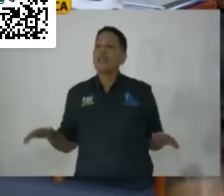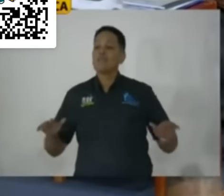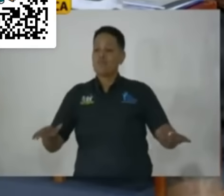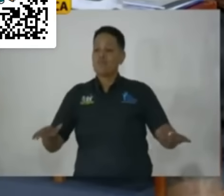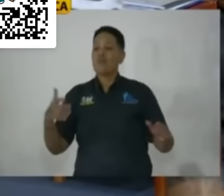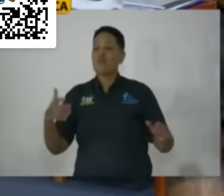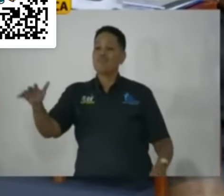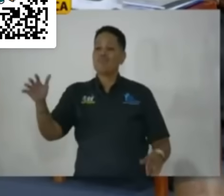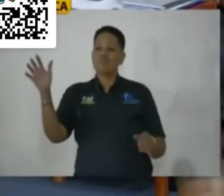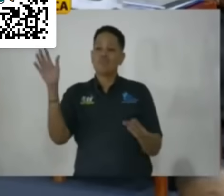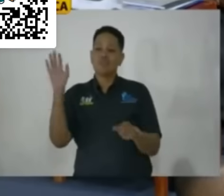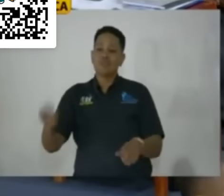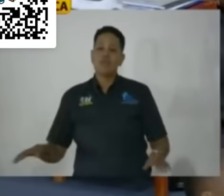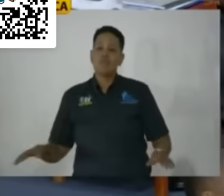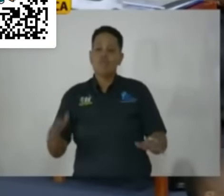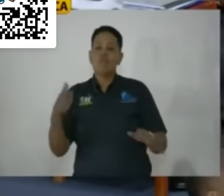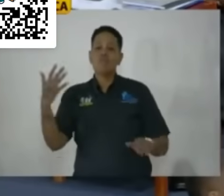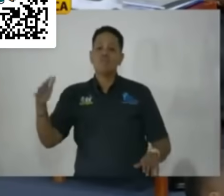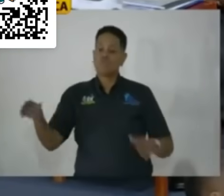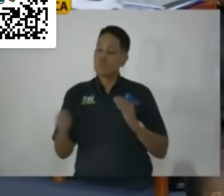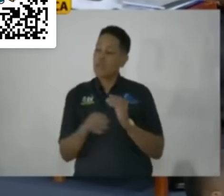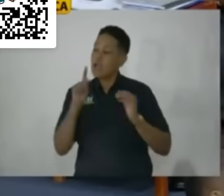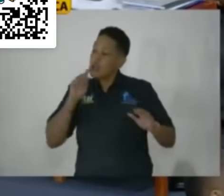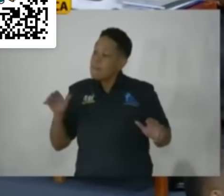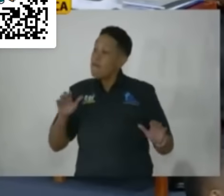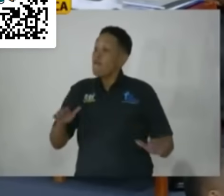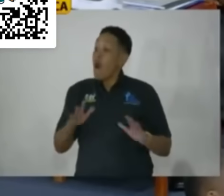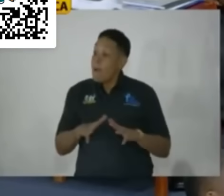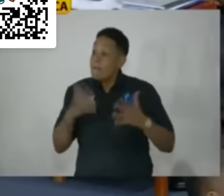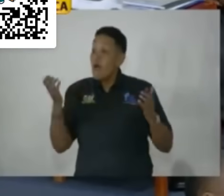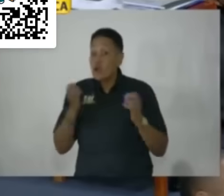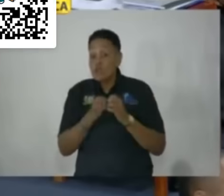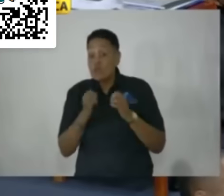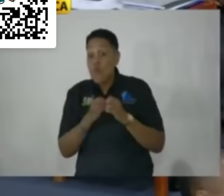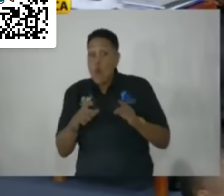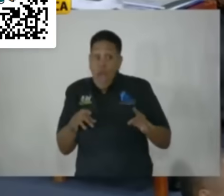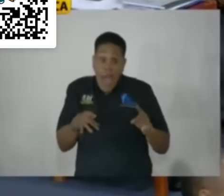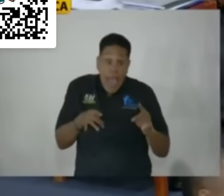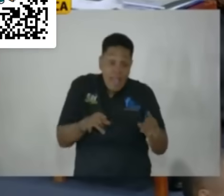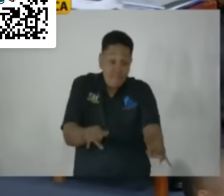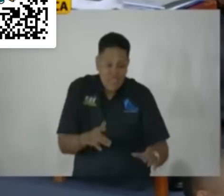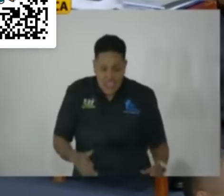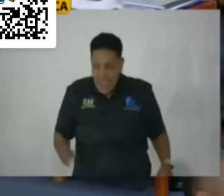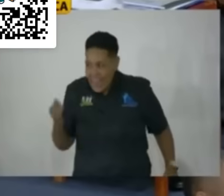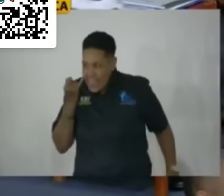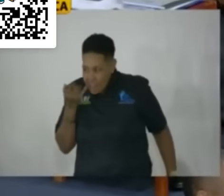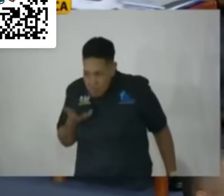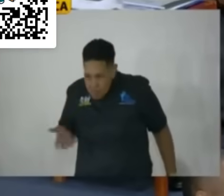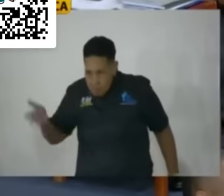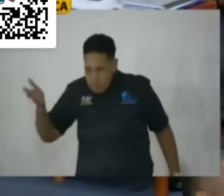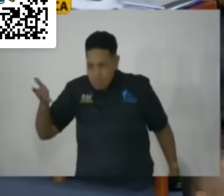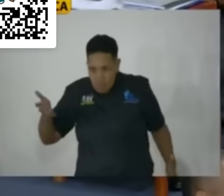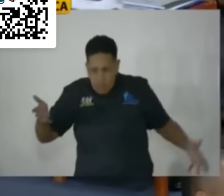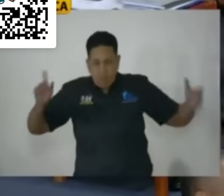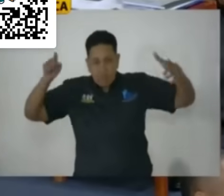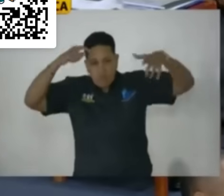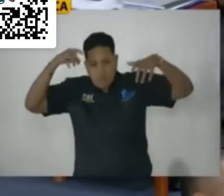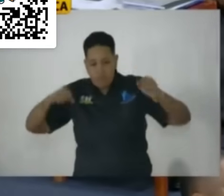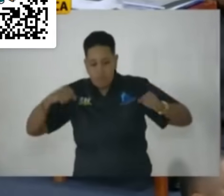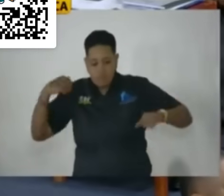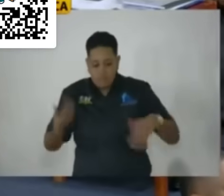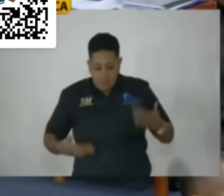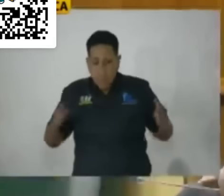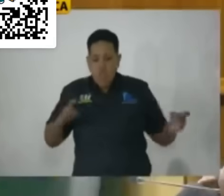adequately and that they would perform much more efficaciously if the government